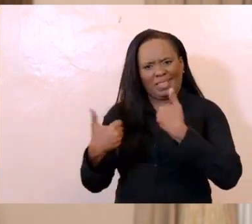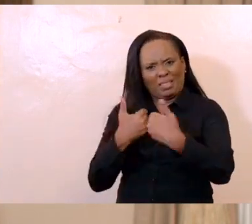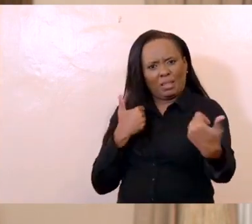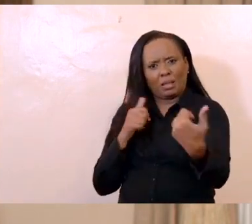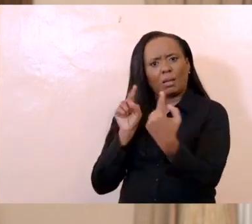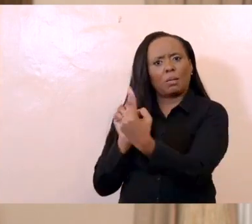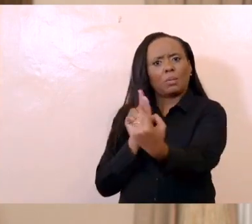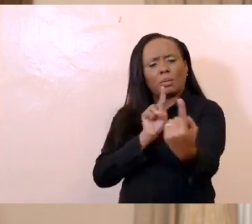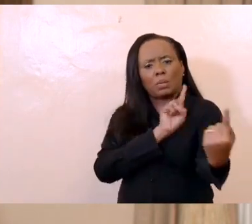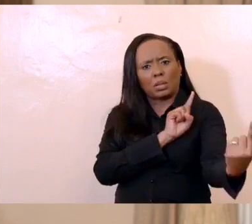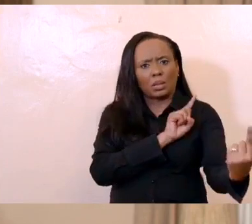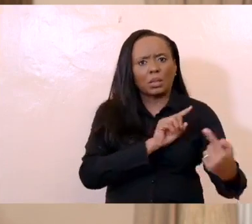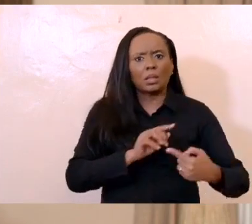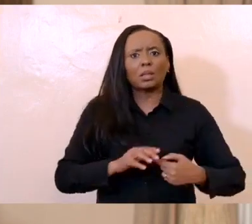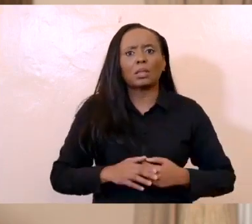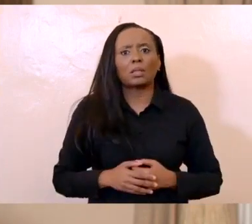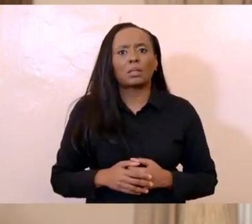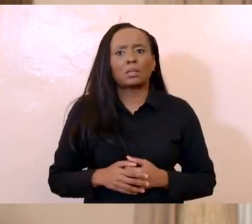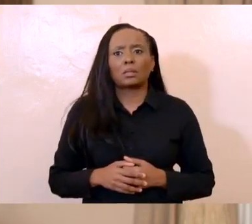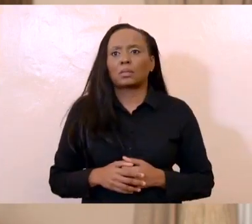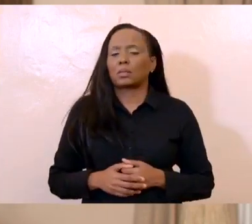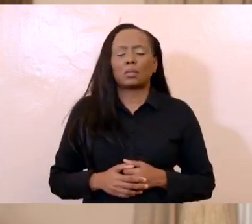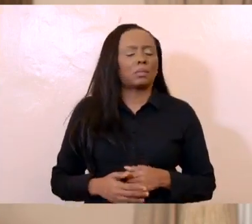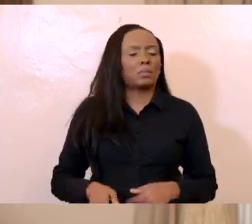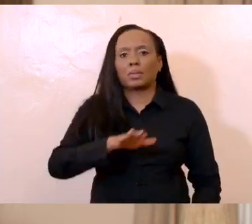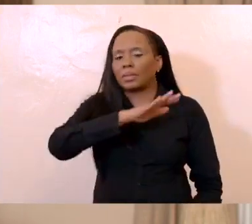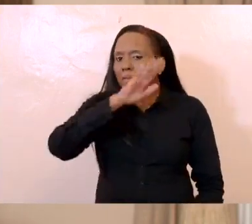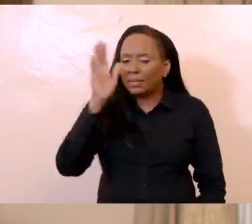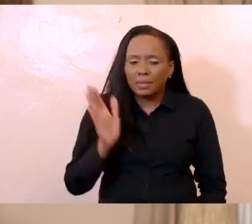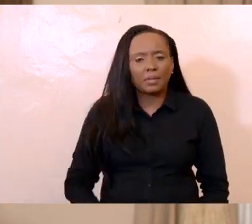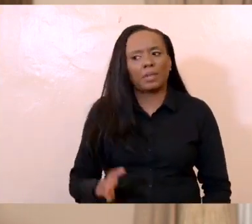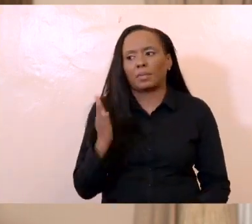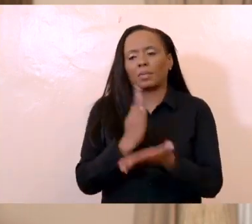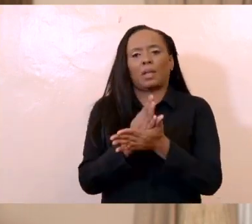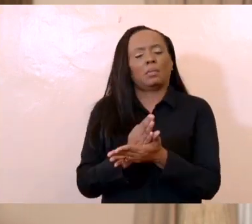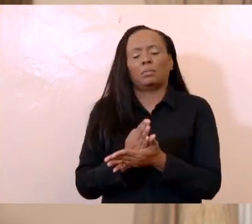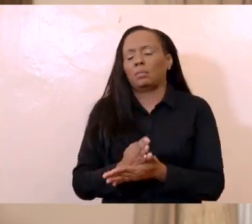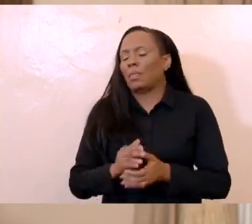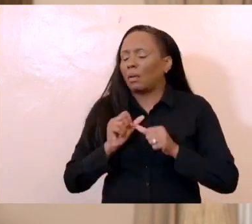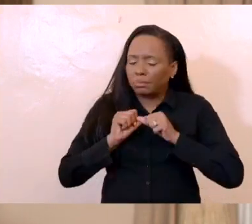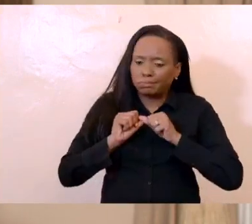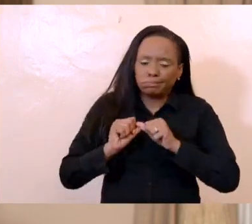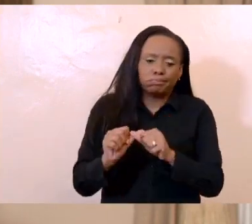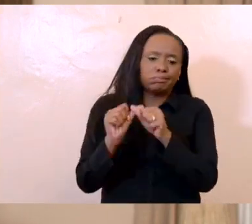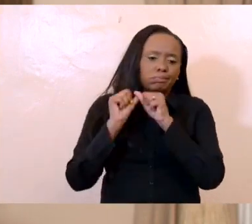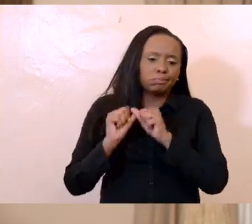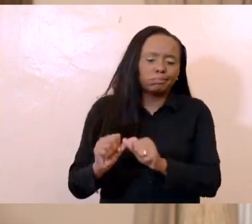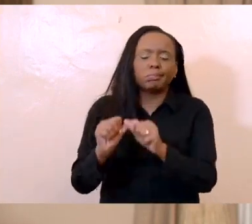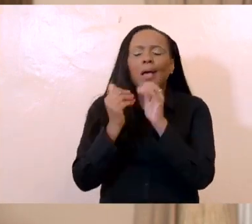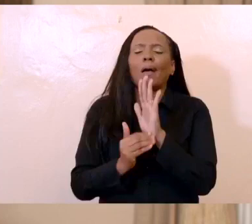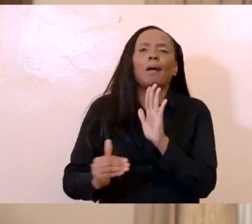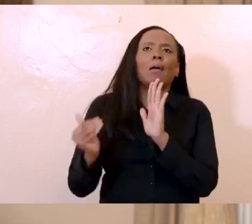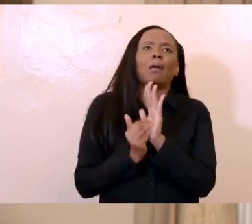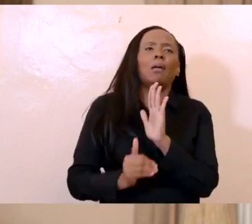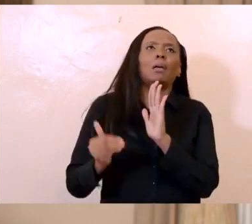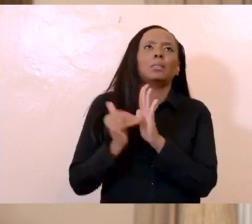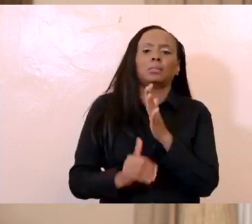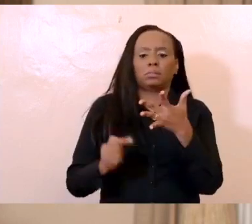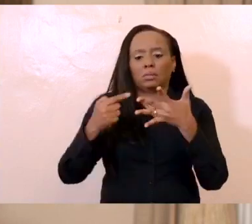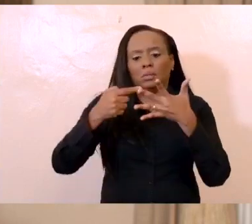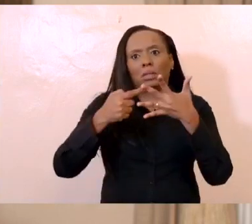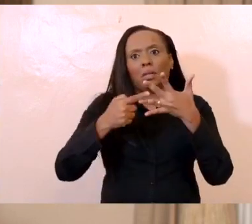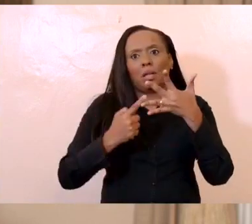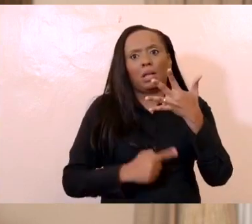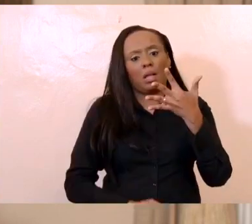is a message that we're not going to ever get tired of saying, and we should never get tired of hearing it, because this is critical to